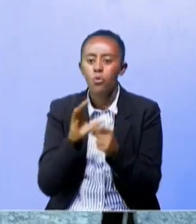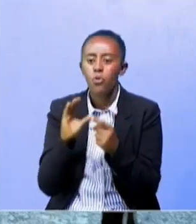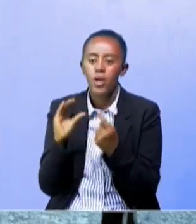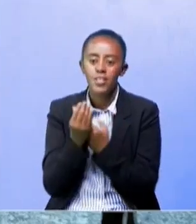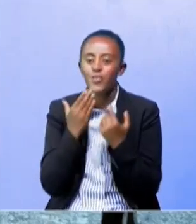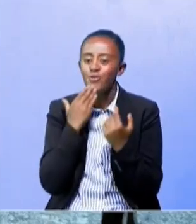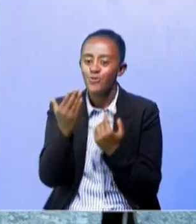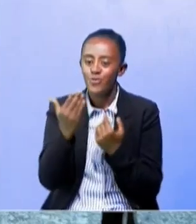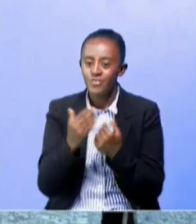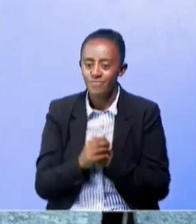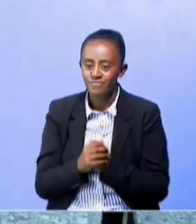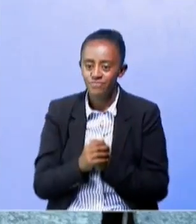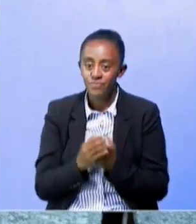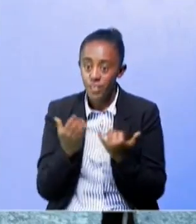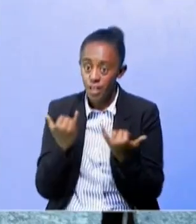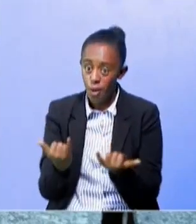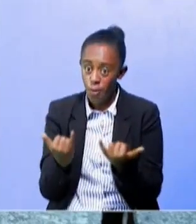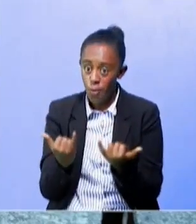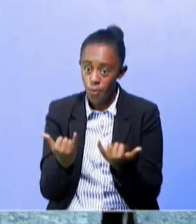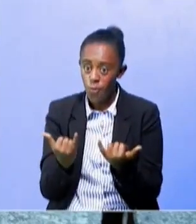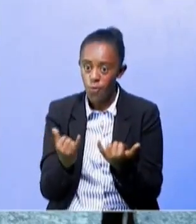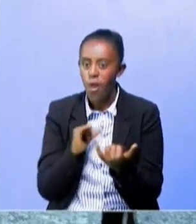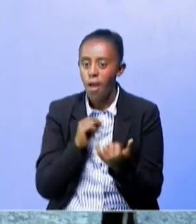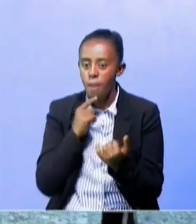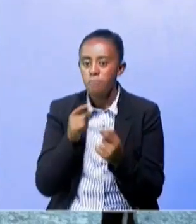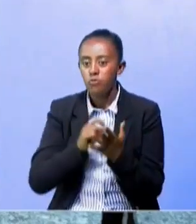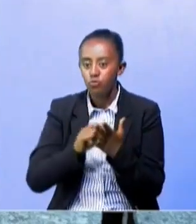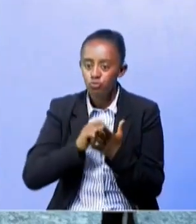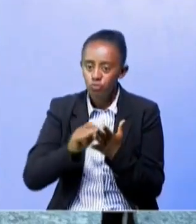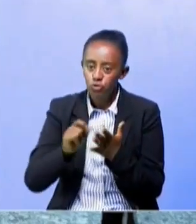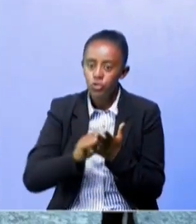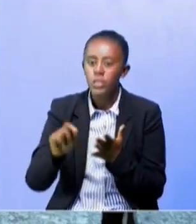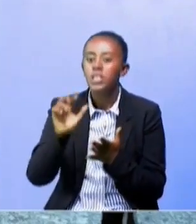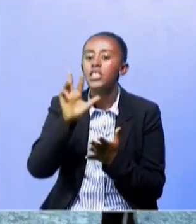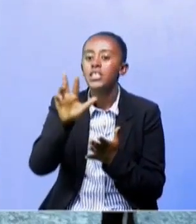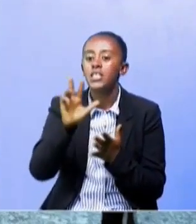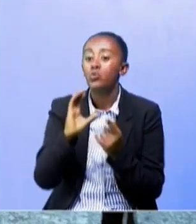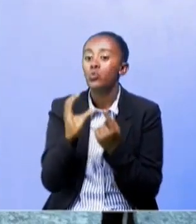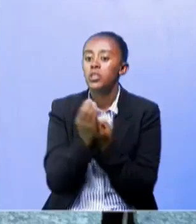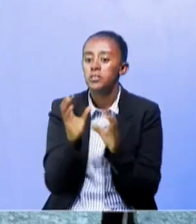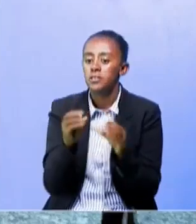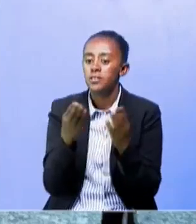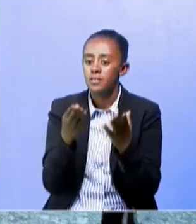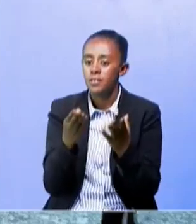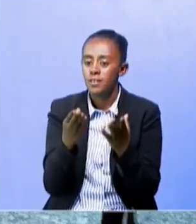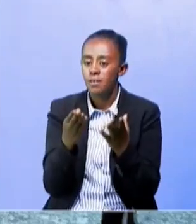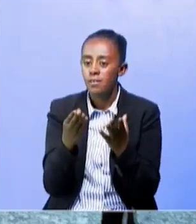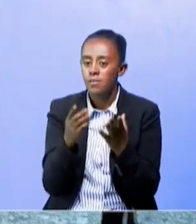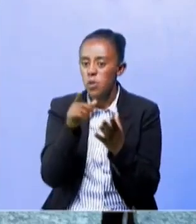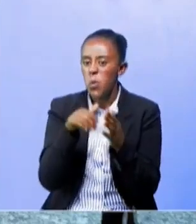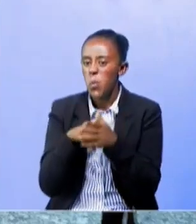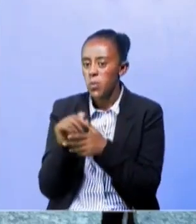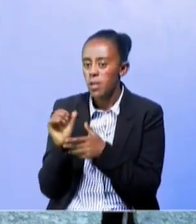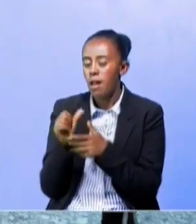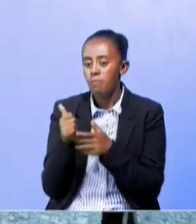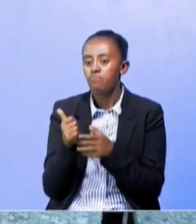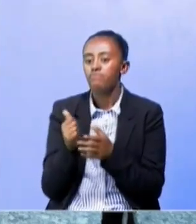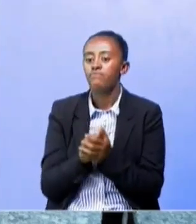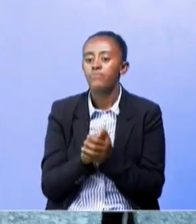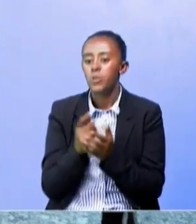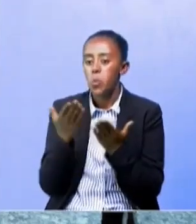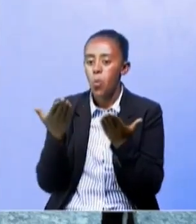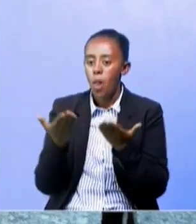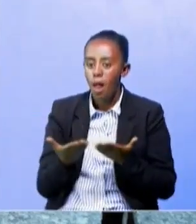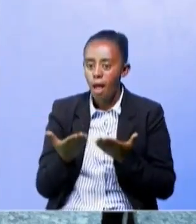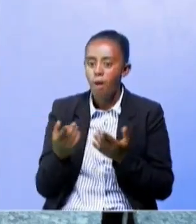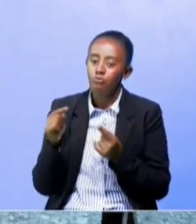Good. Now, I'm going to write 3 situations outside this context, and then you are welcome